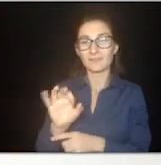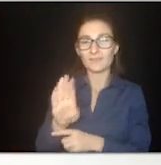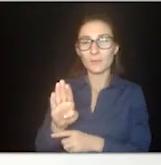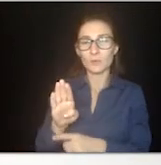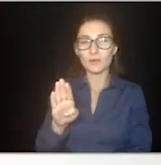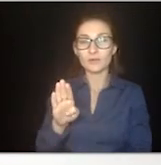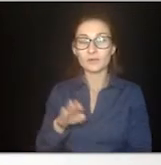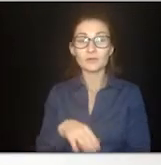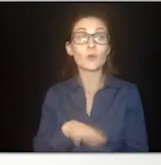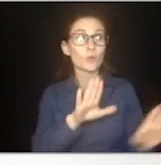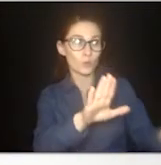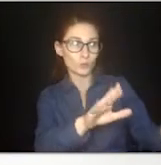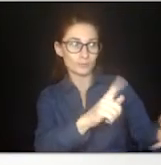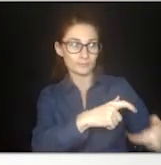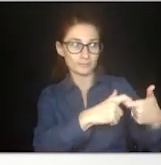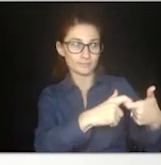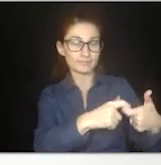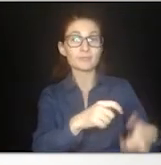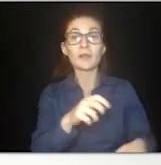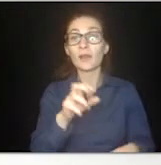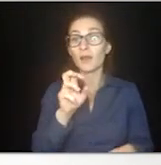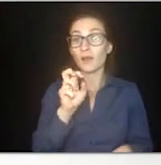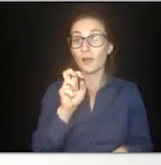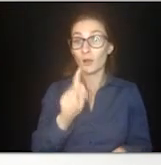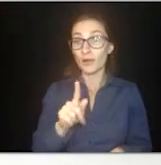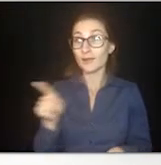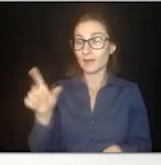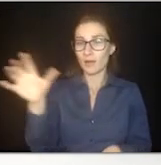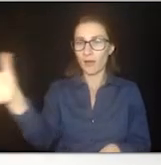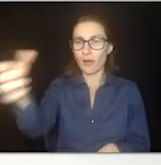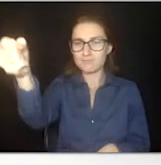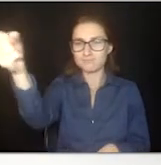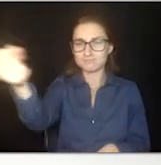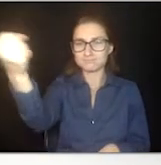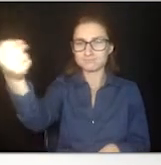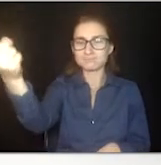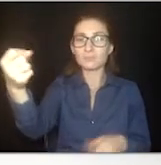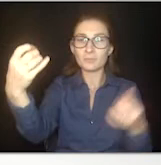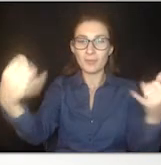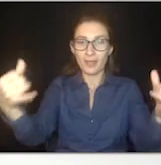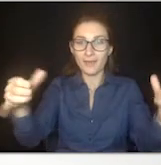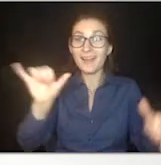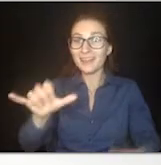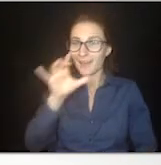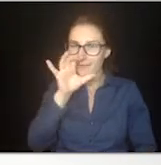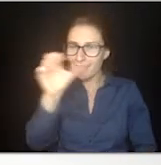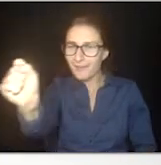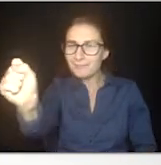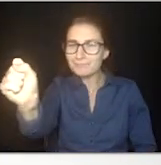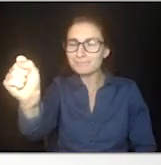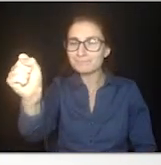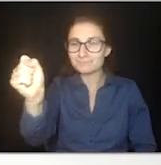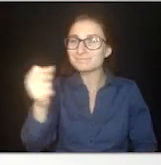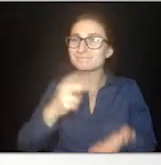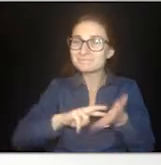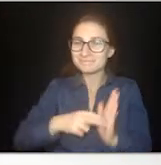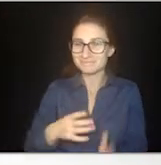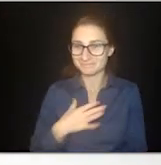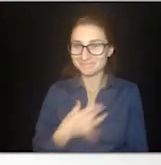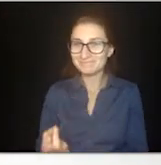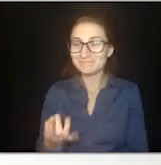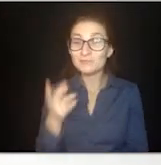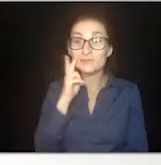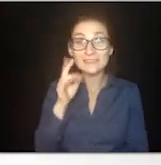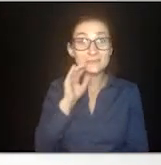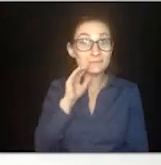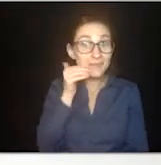February. Okay. Hair root. Okay, so that was an appetite. He was reaching out, he was grabbing, you could kind of see a smile,